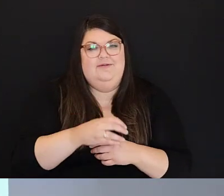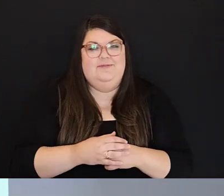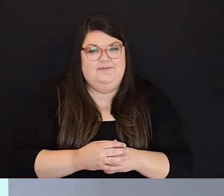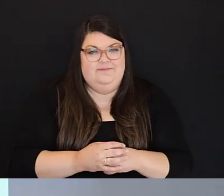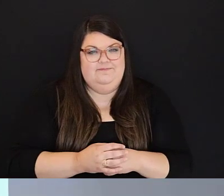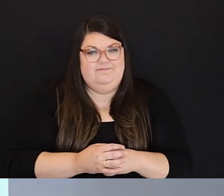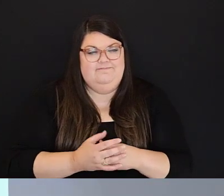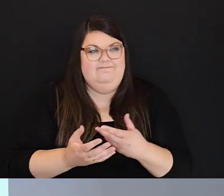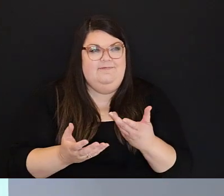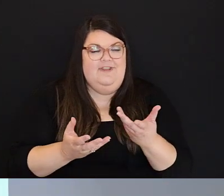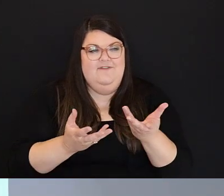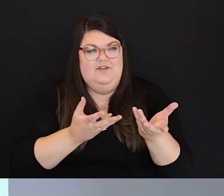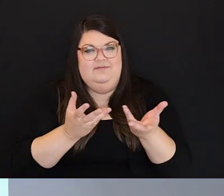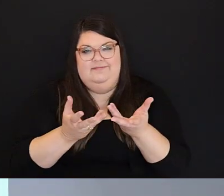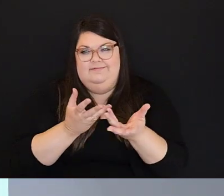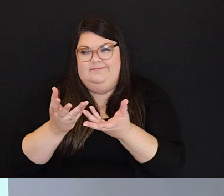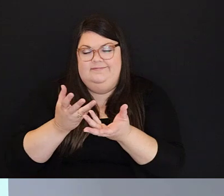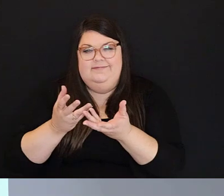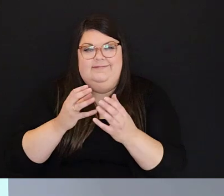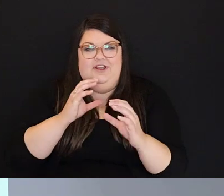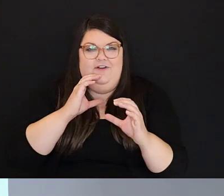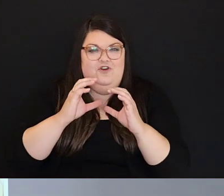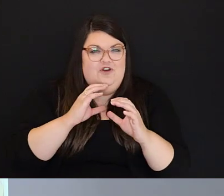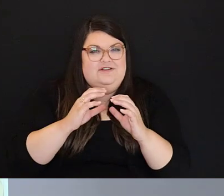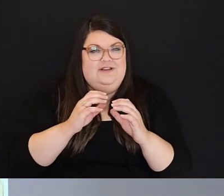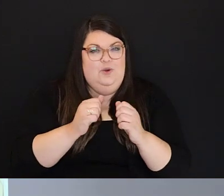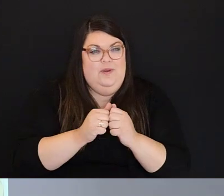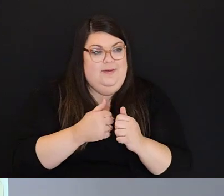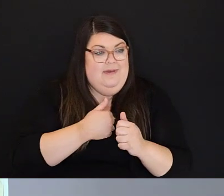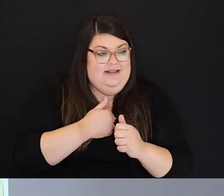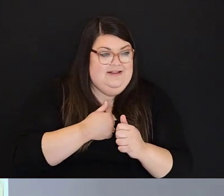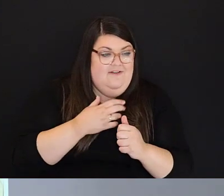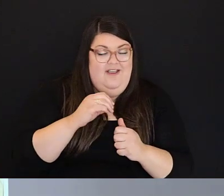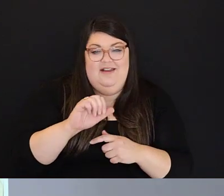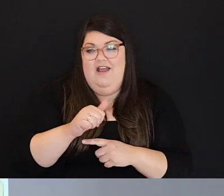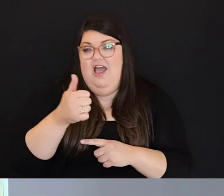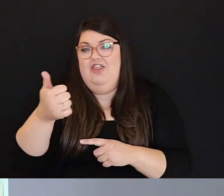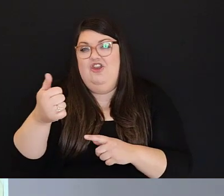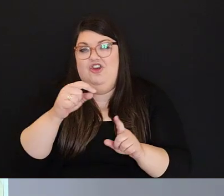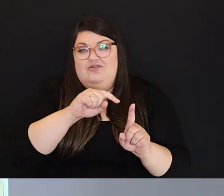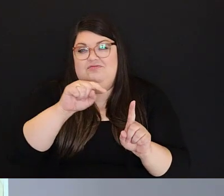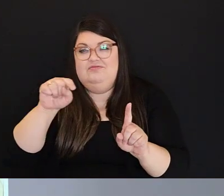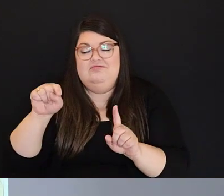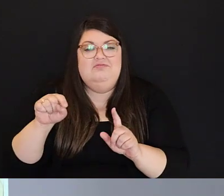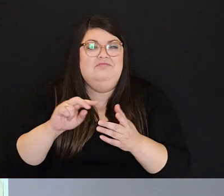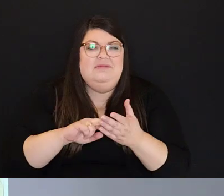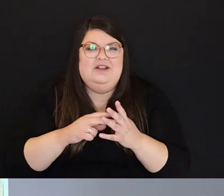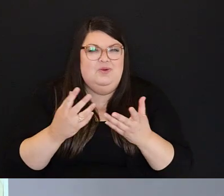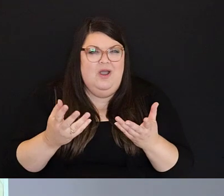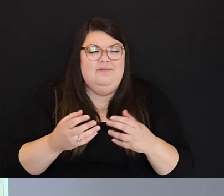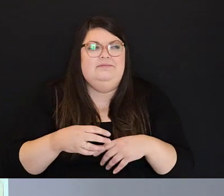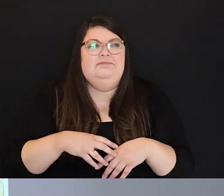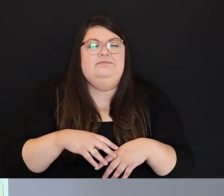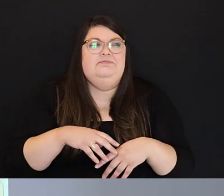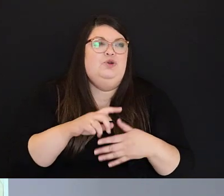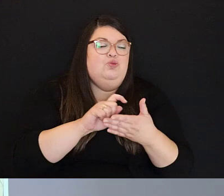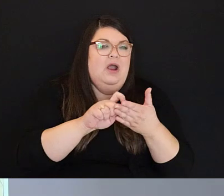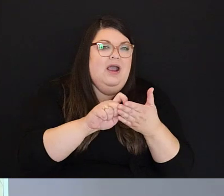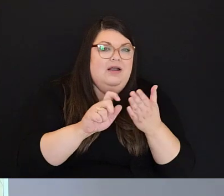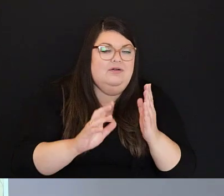conversing with both myself and others. And when I say others, like it can be writers, it can